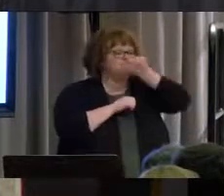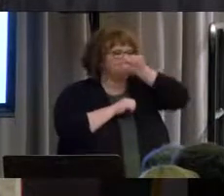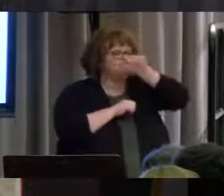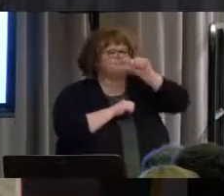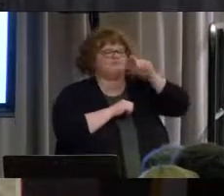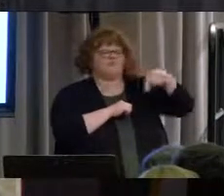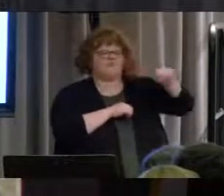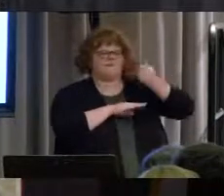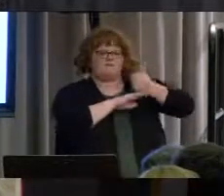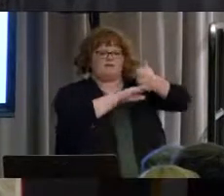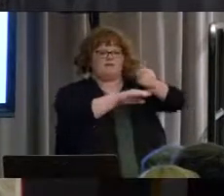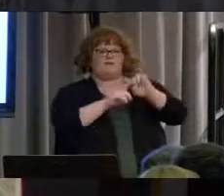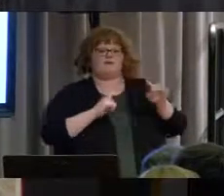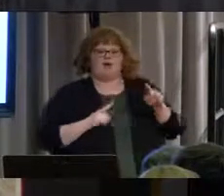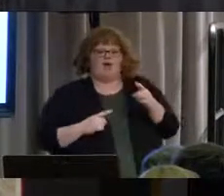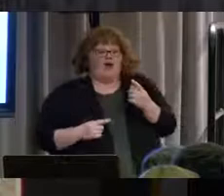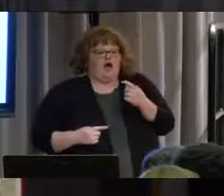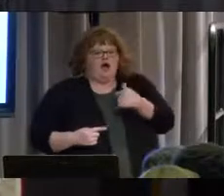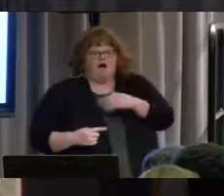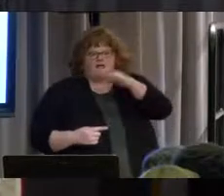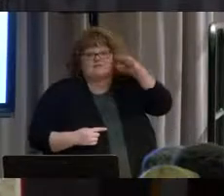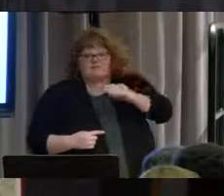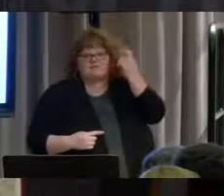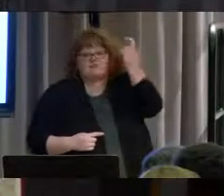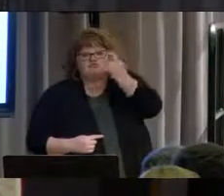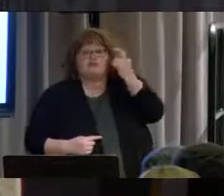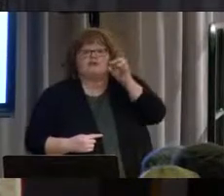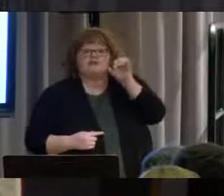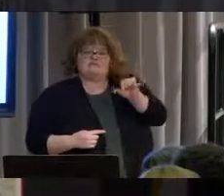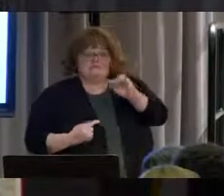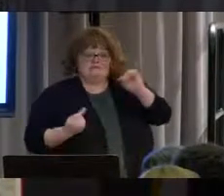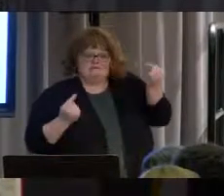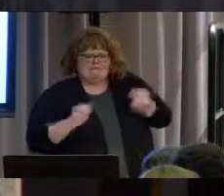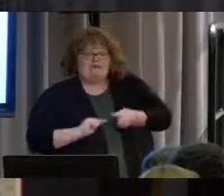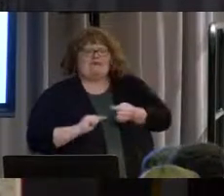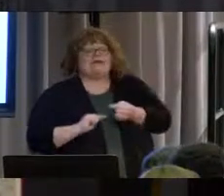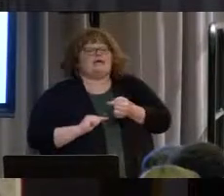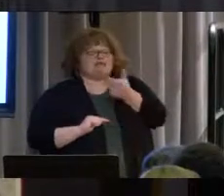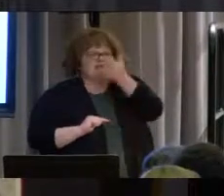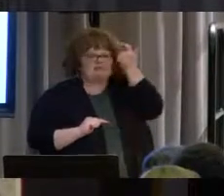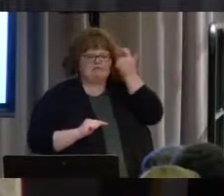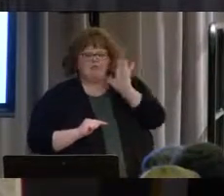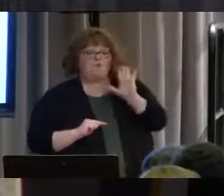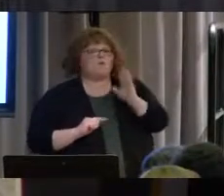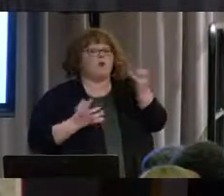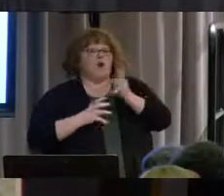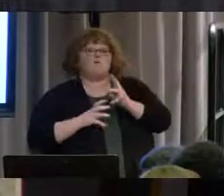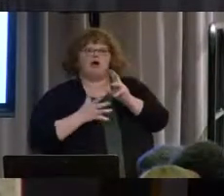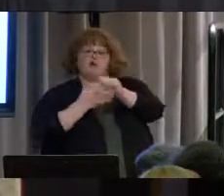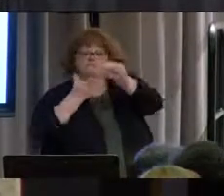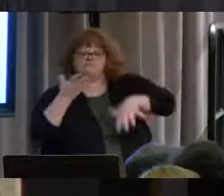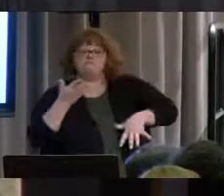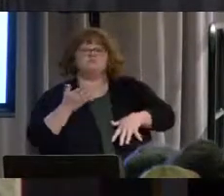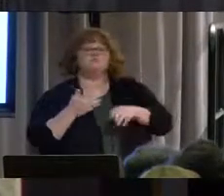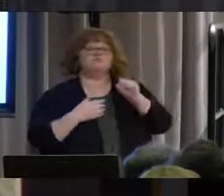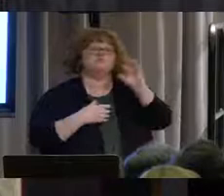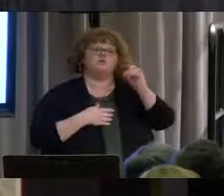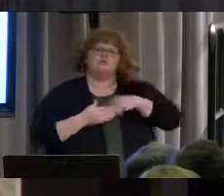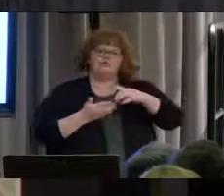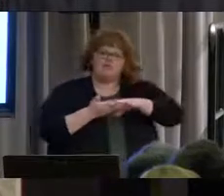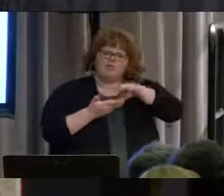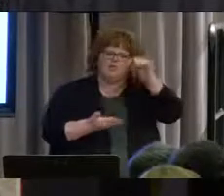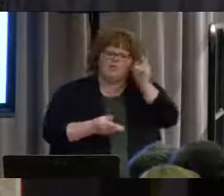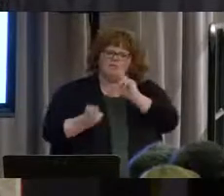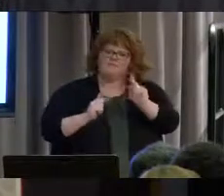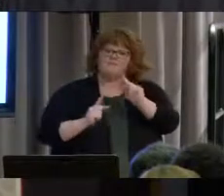I had no idea they were so hurtful, they should come down. So the lesson I took from all that is that people change their minds and people